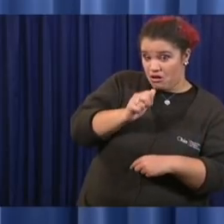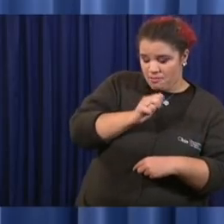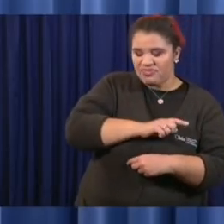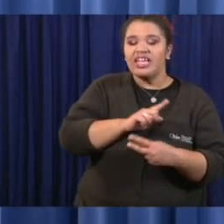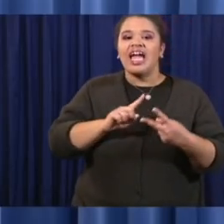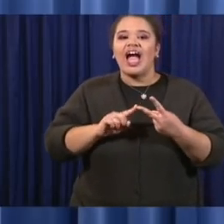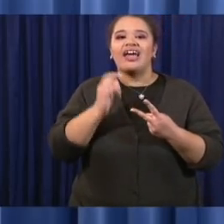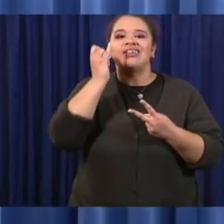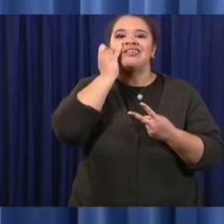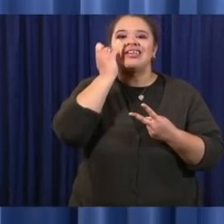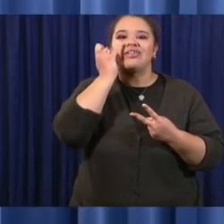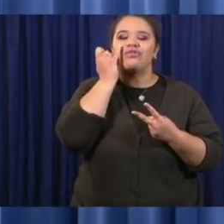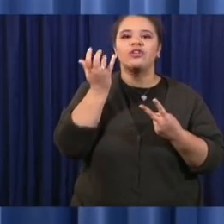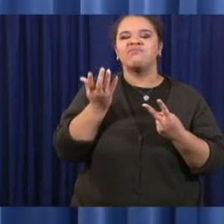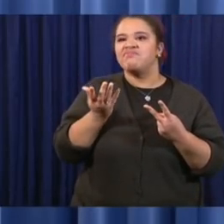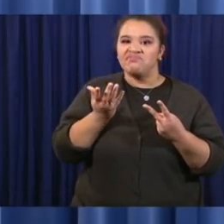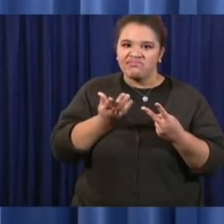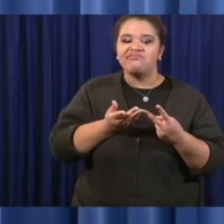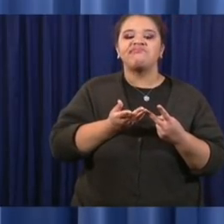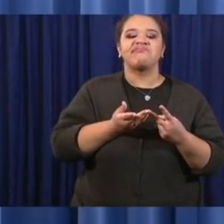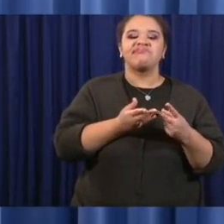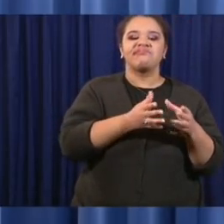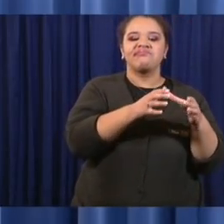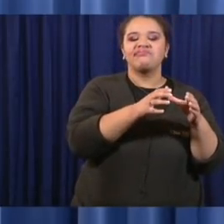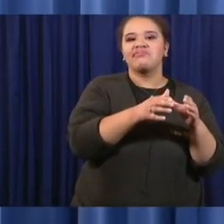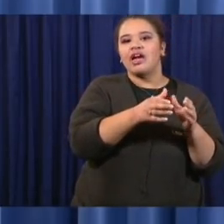could expand outdoor seating areas